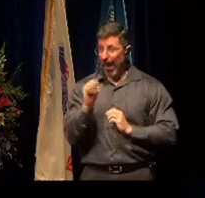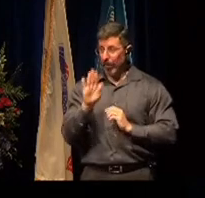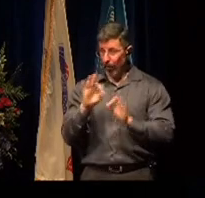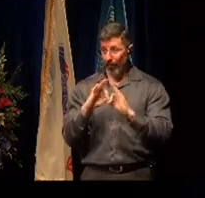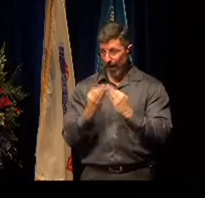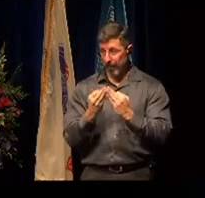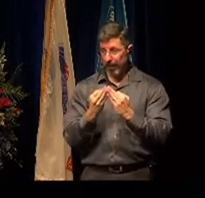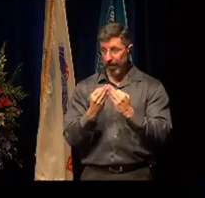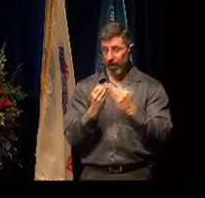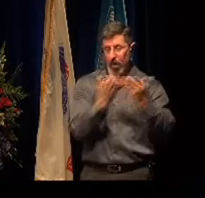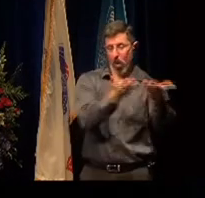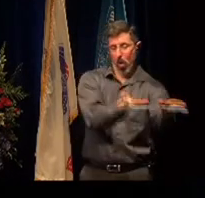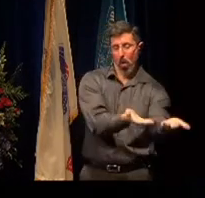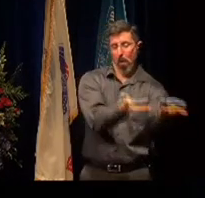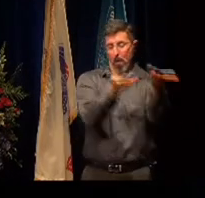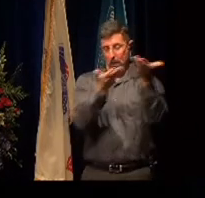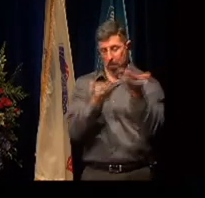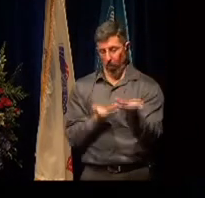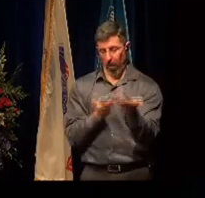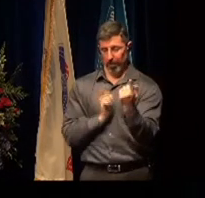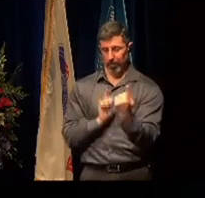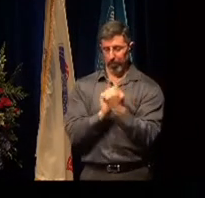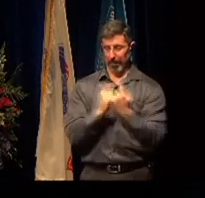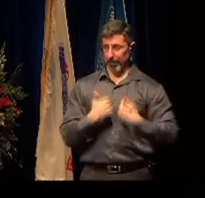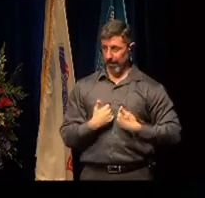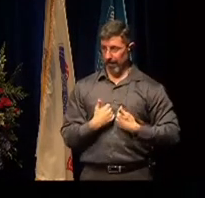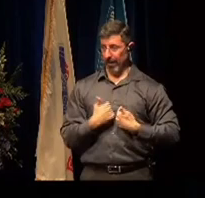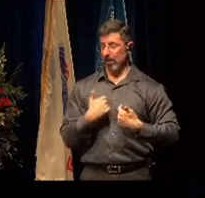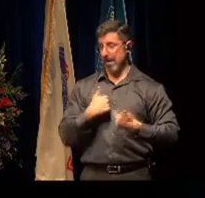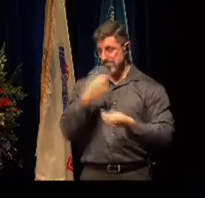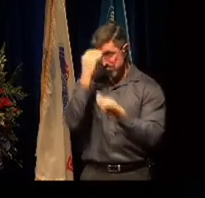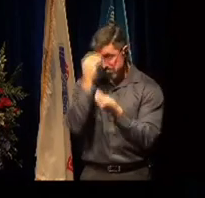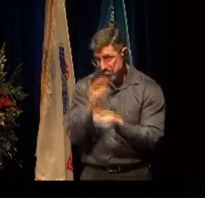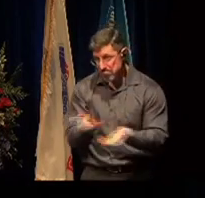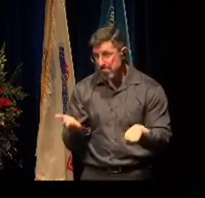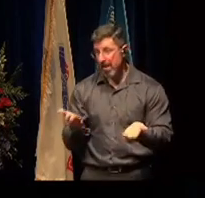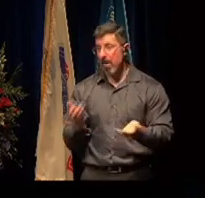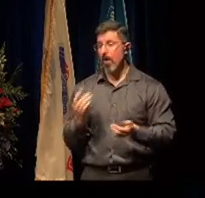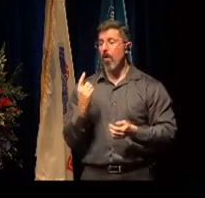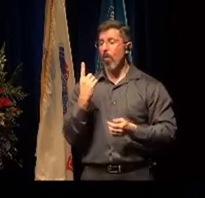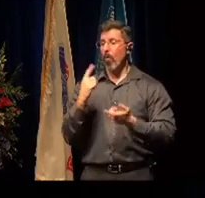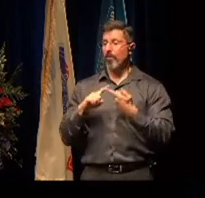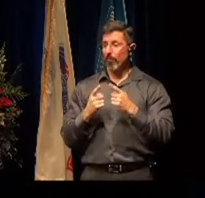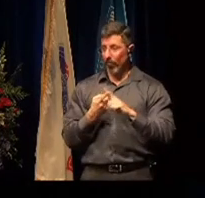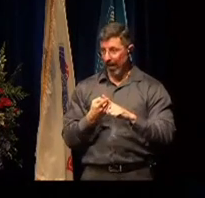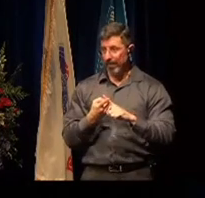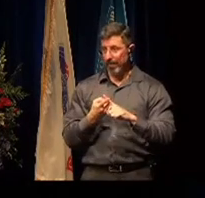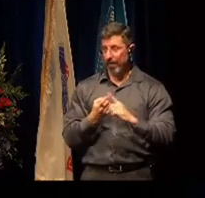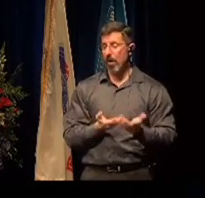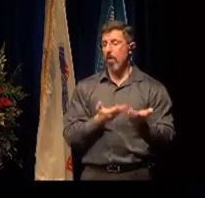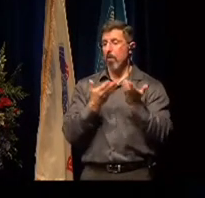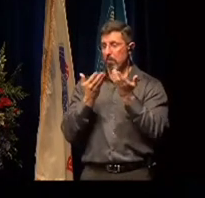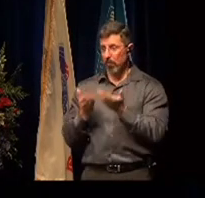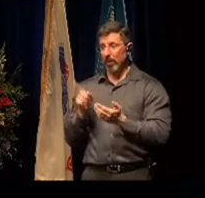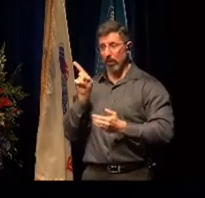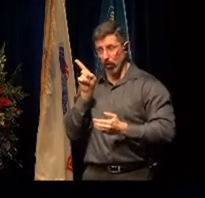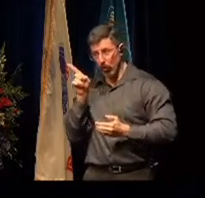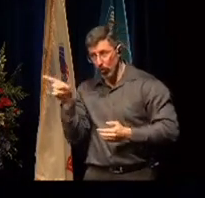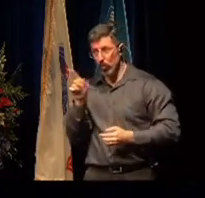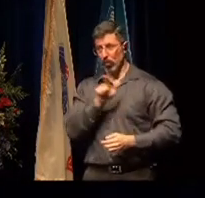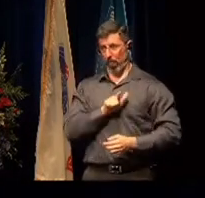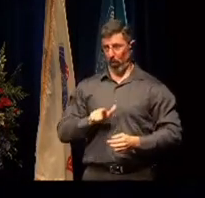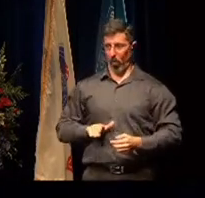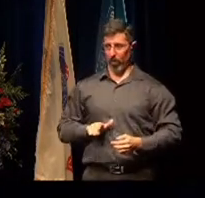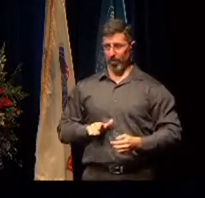I wanted you to know that at this moment in Western New York, a friend was bringing you to the Lord. I love you, my